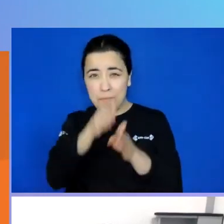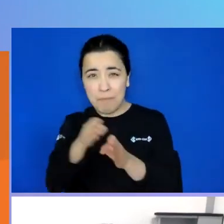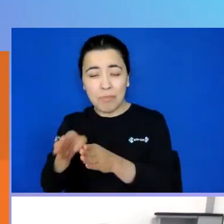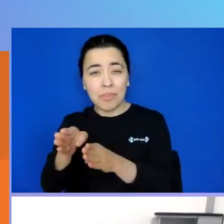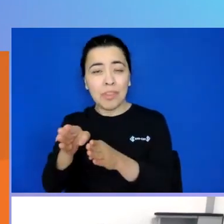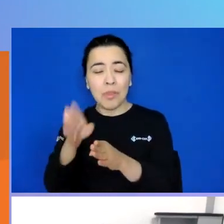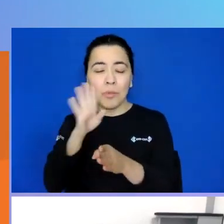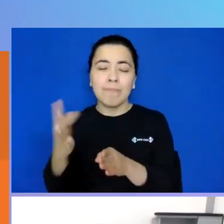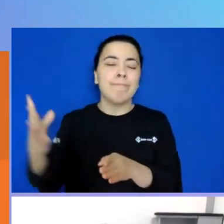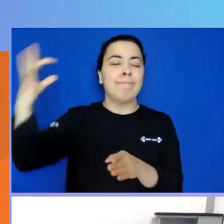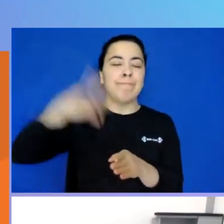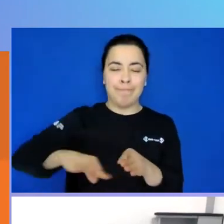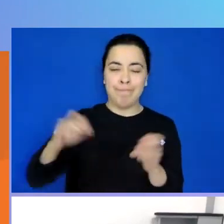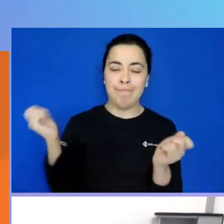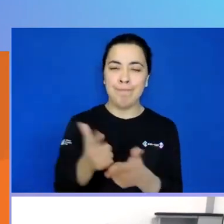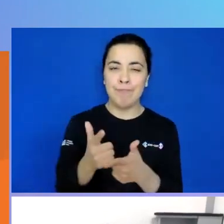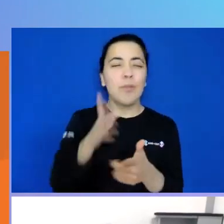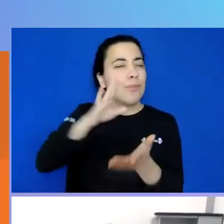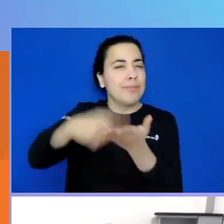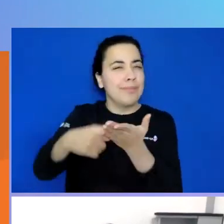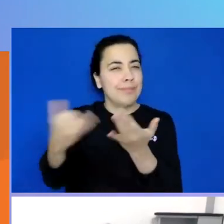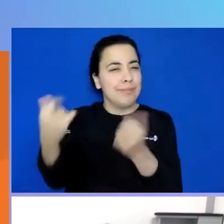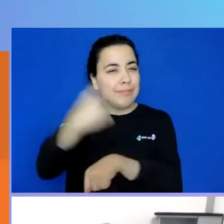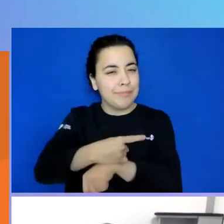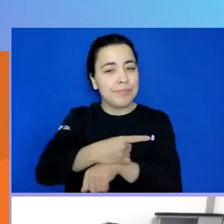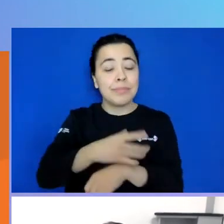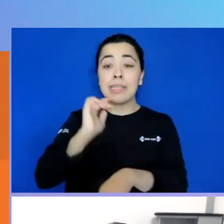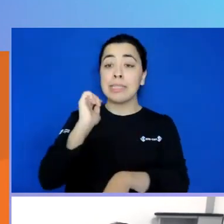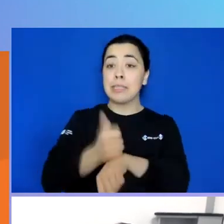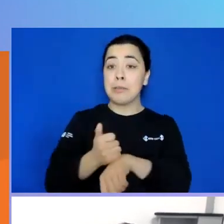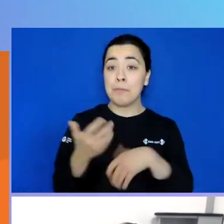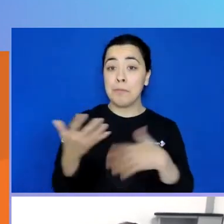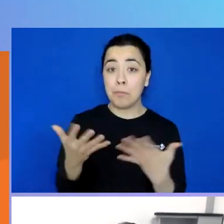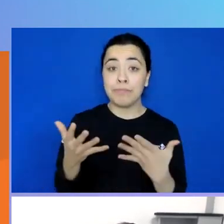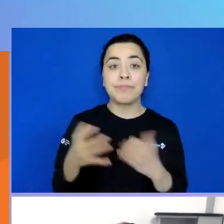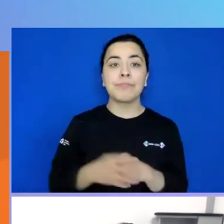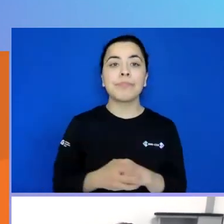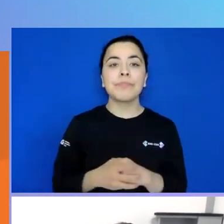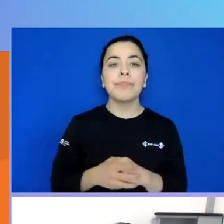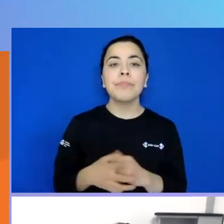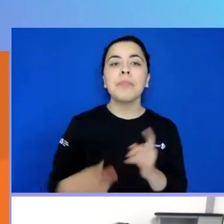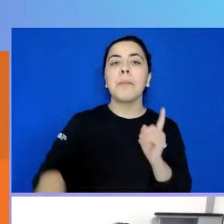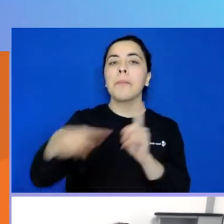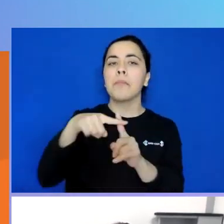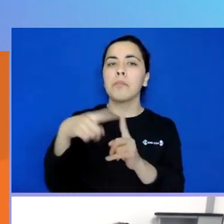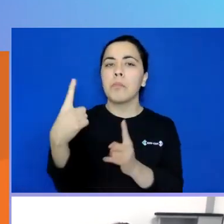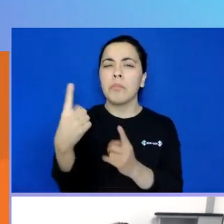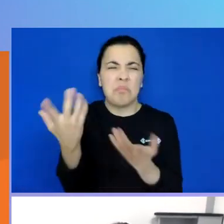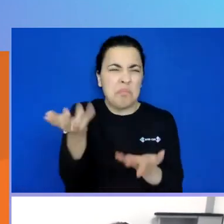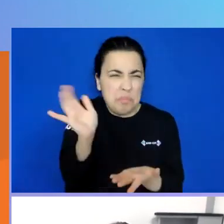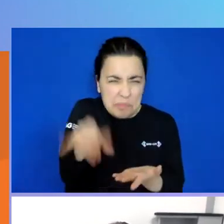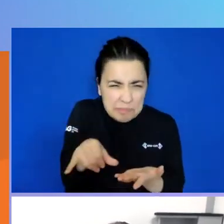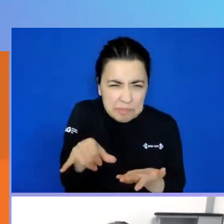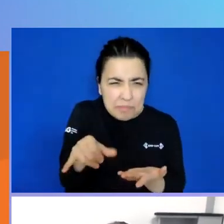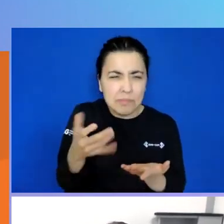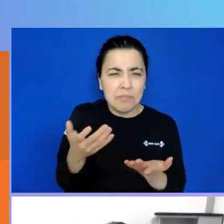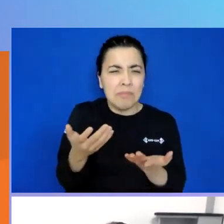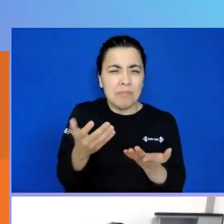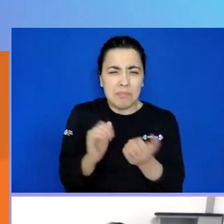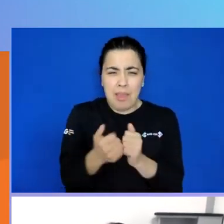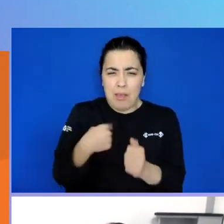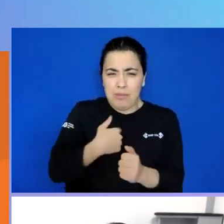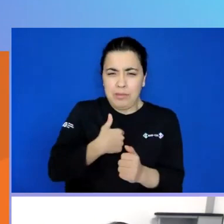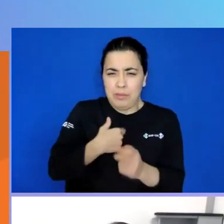about today. So here's been the setup. Now we're going to talk about +1. What is it and how do we use